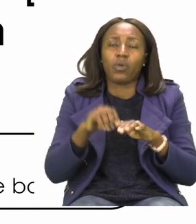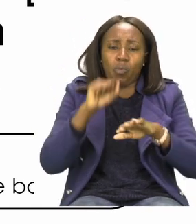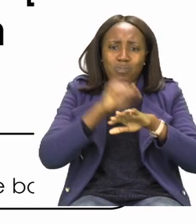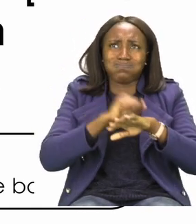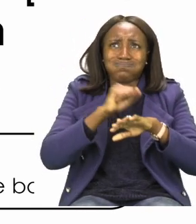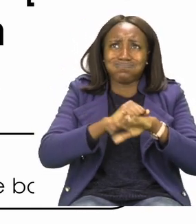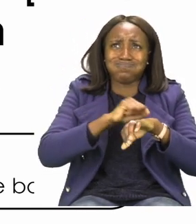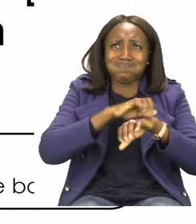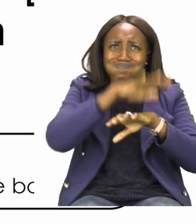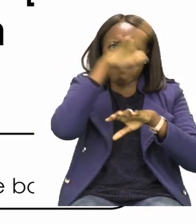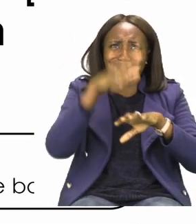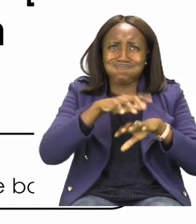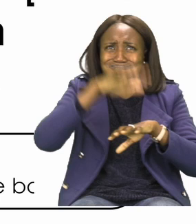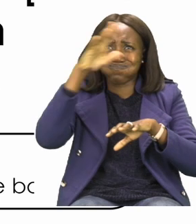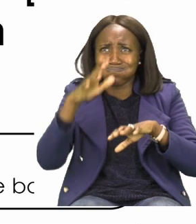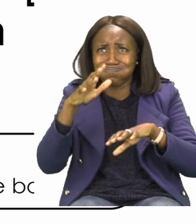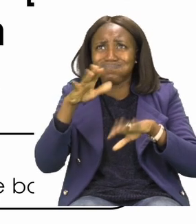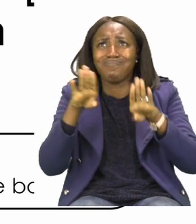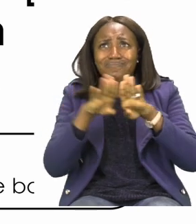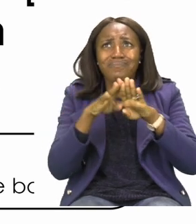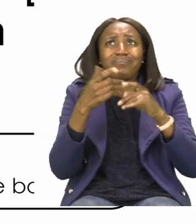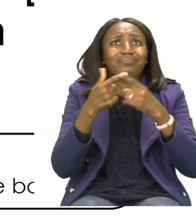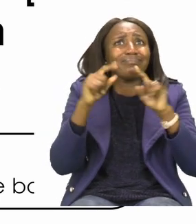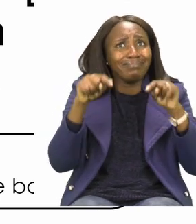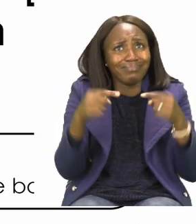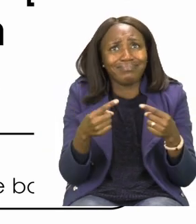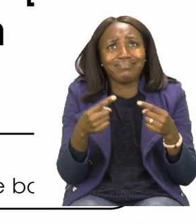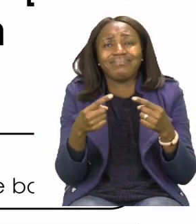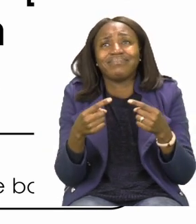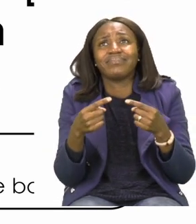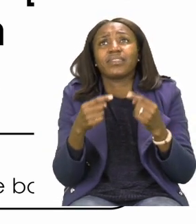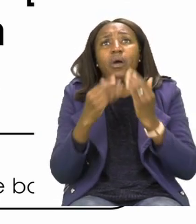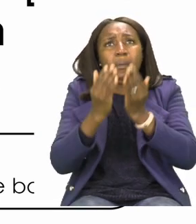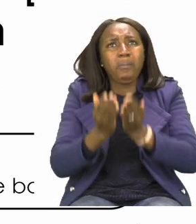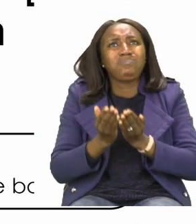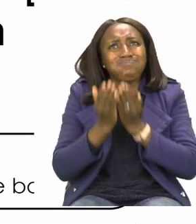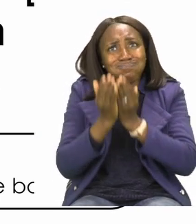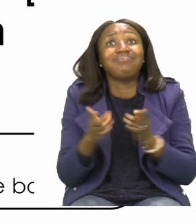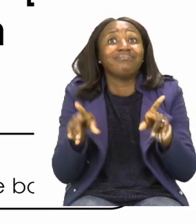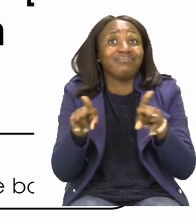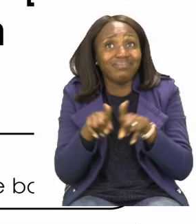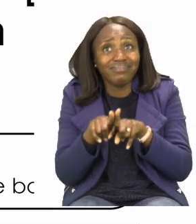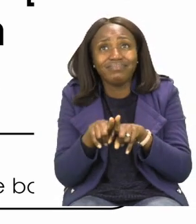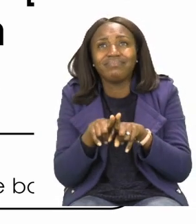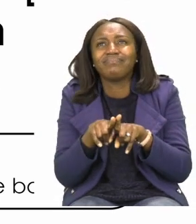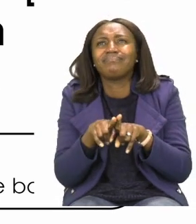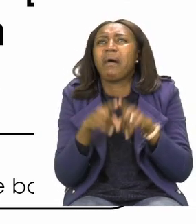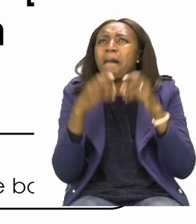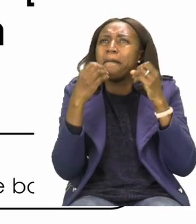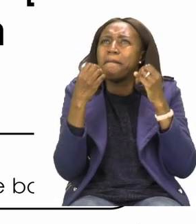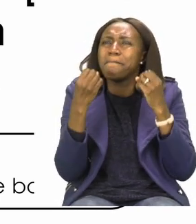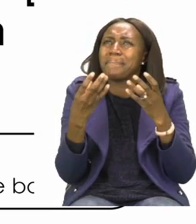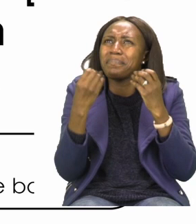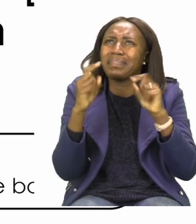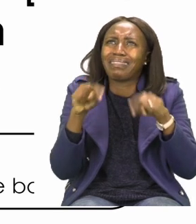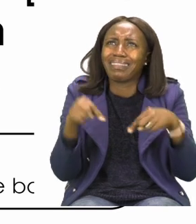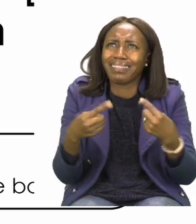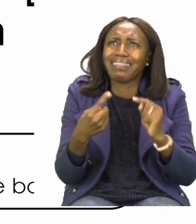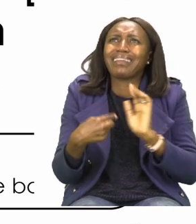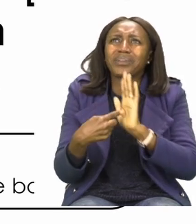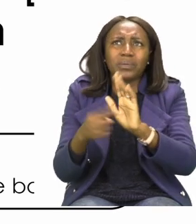Rocks are made of matter. Ships are too. A lot of